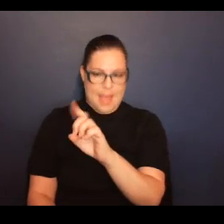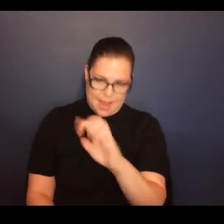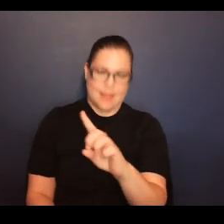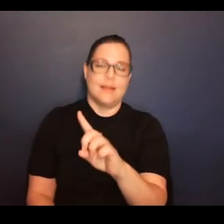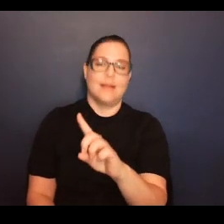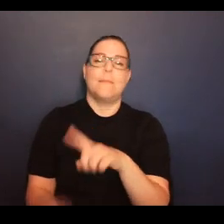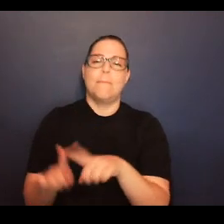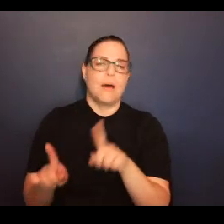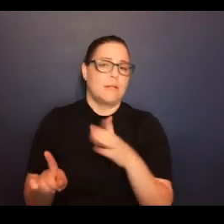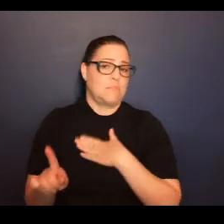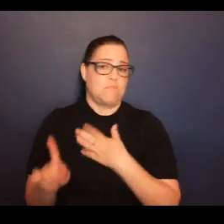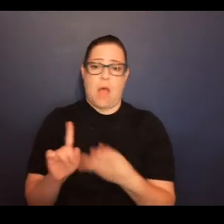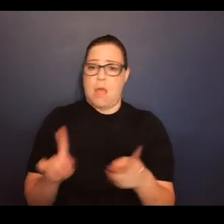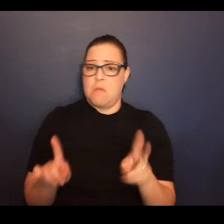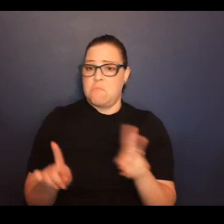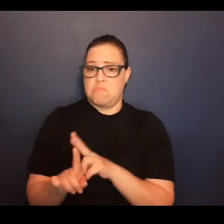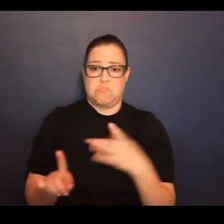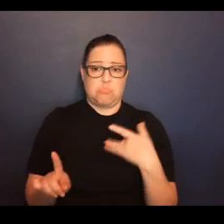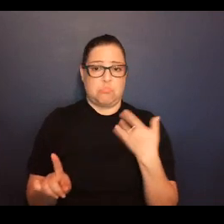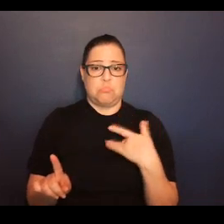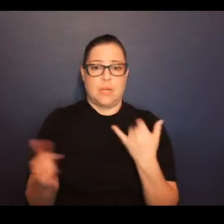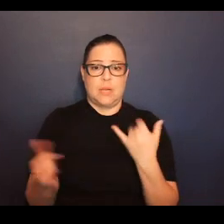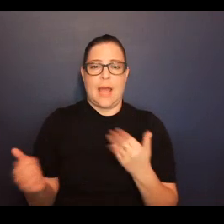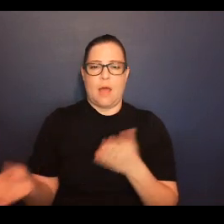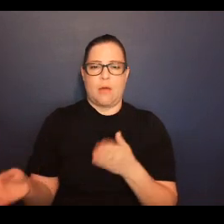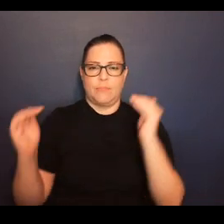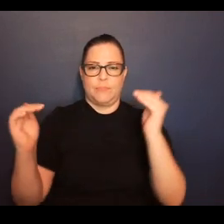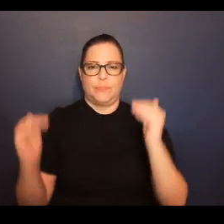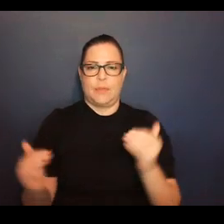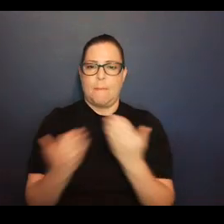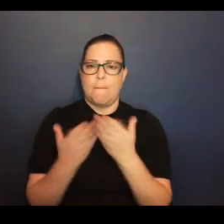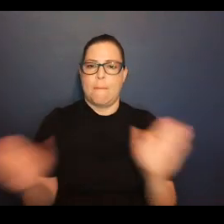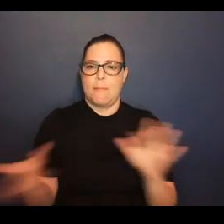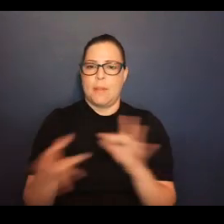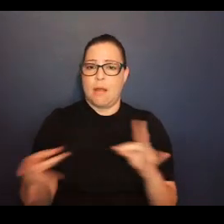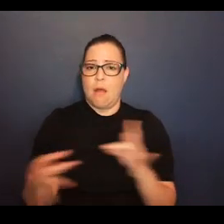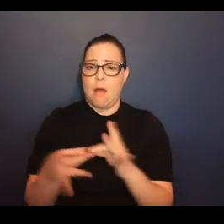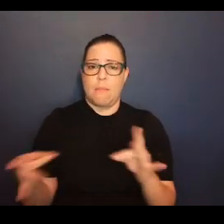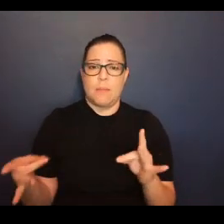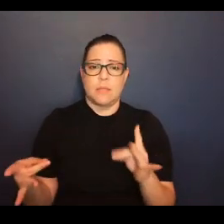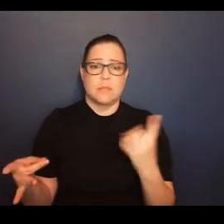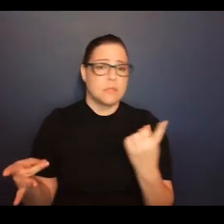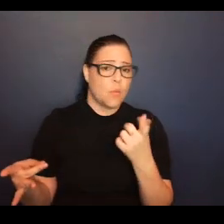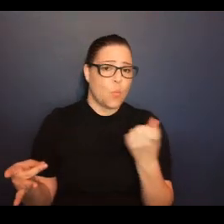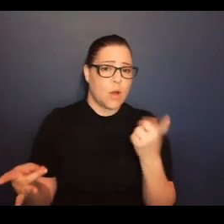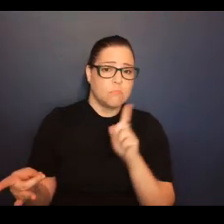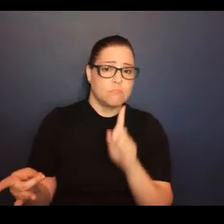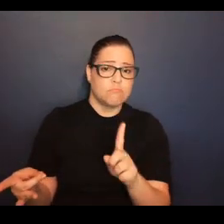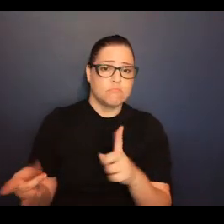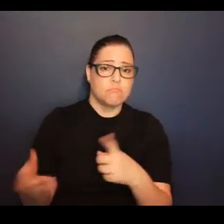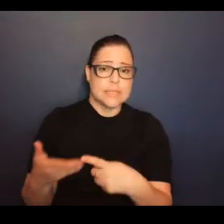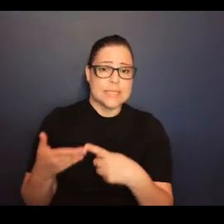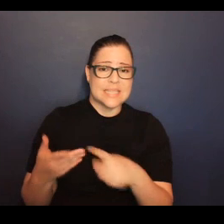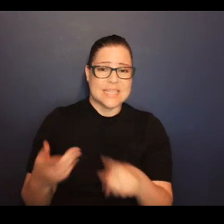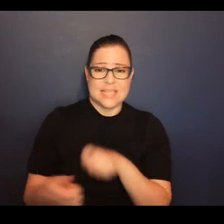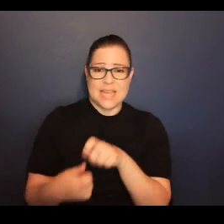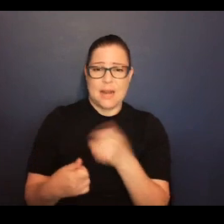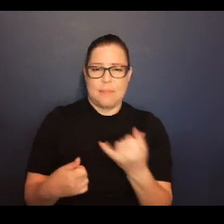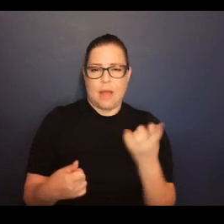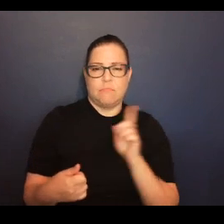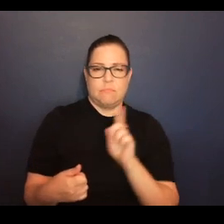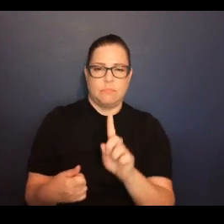But that's where I stand. Let's move on to public comments. Is there anybody who would like to speak on this item? Now is the time to approach the